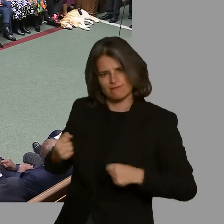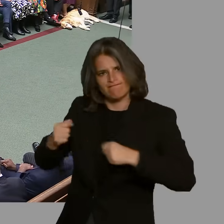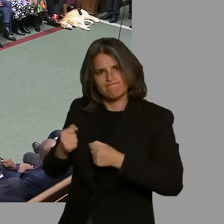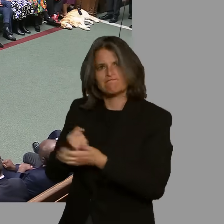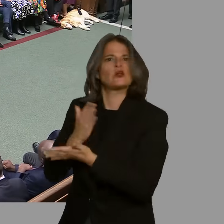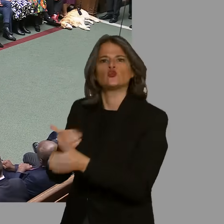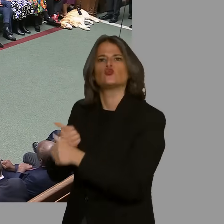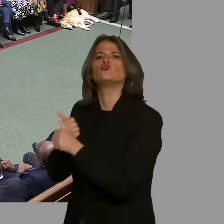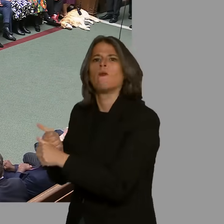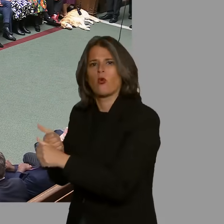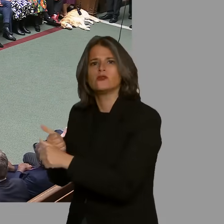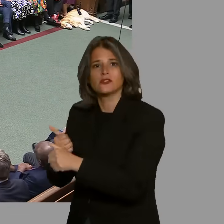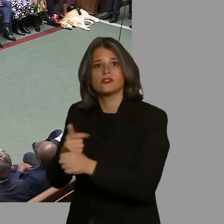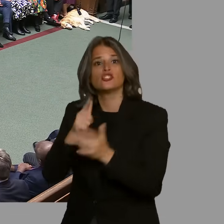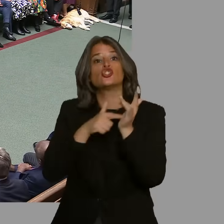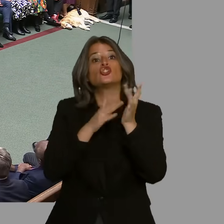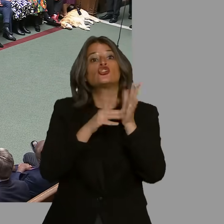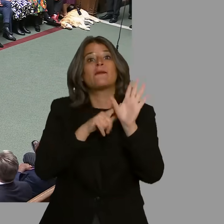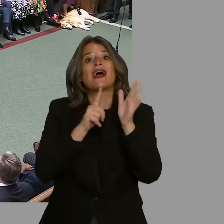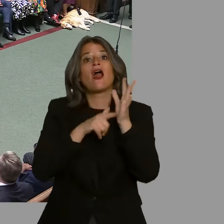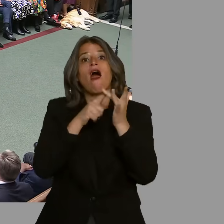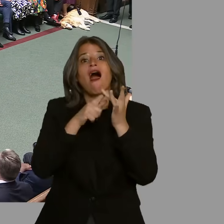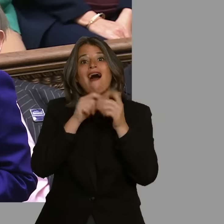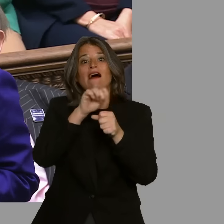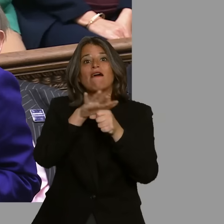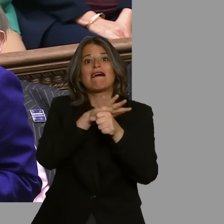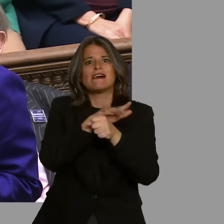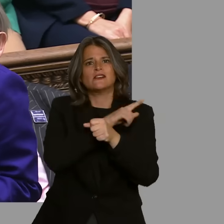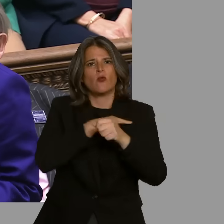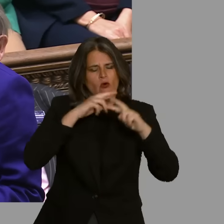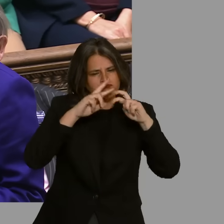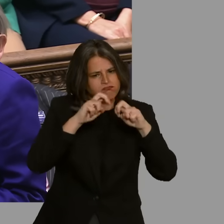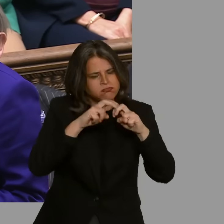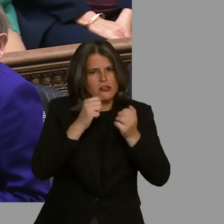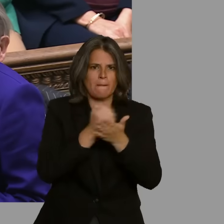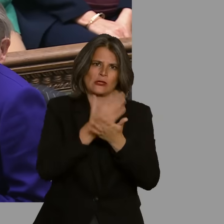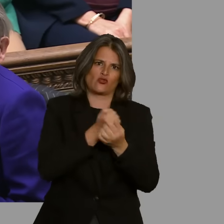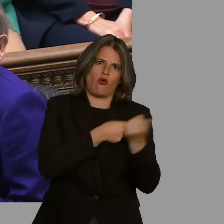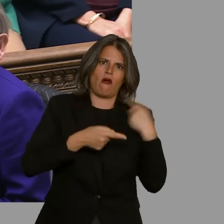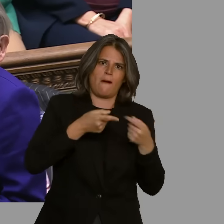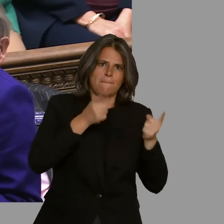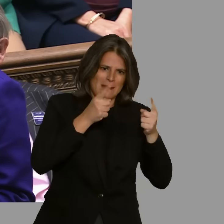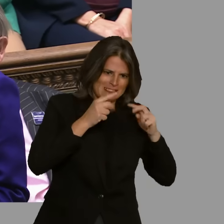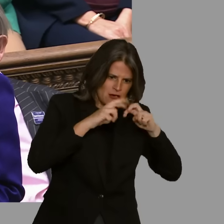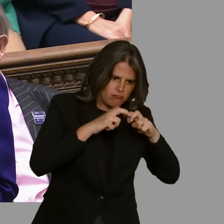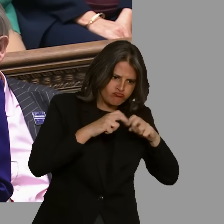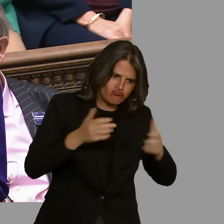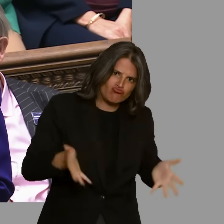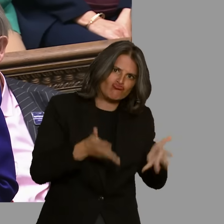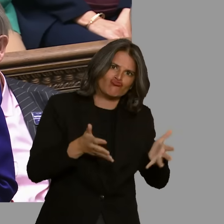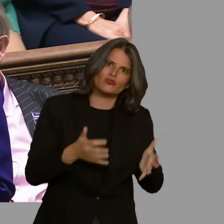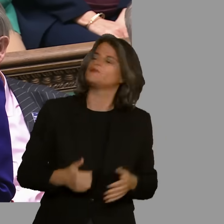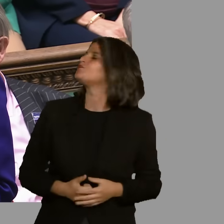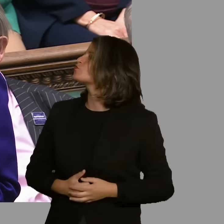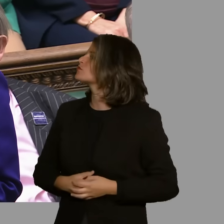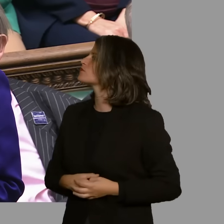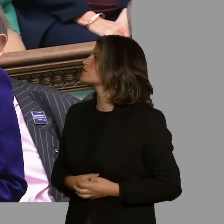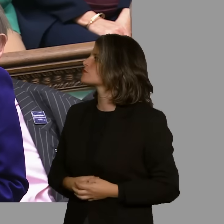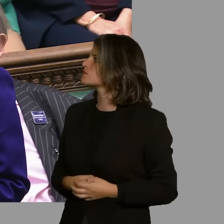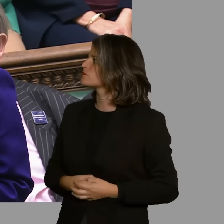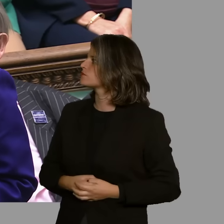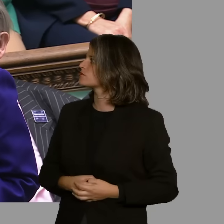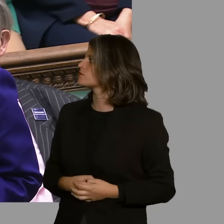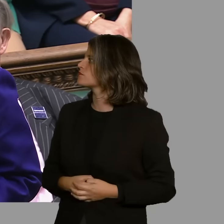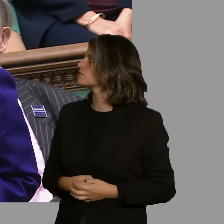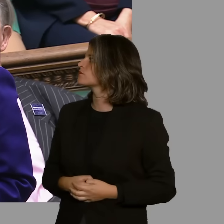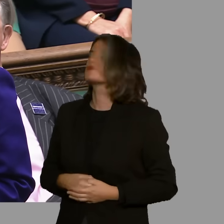Thank you, Mr. Speaker. I think that Hong Kongers will require a lot more reassurance and action from this government. But it is not just the Chinese